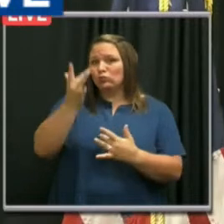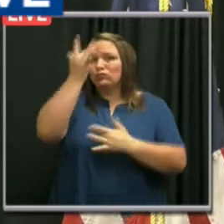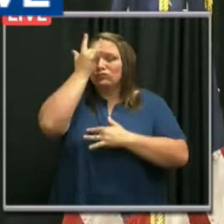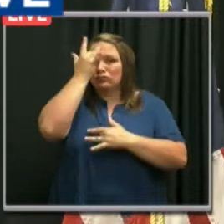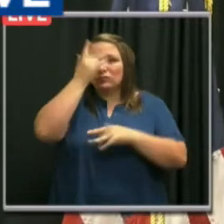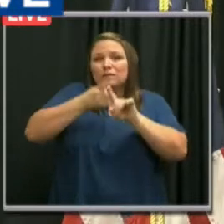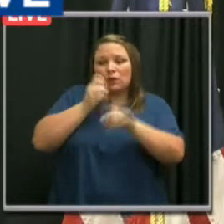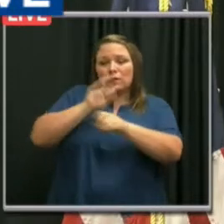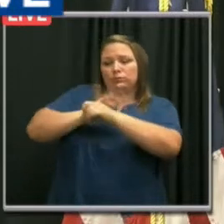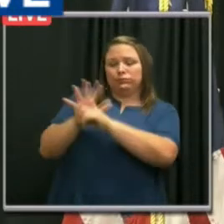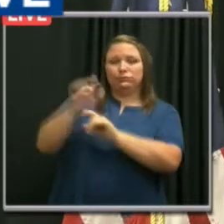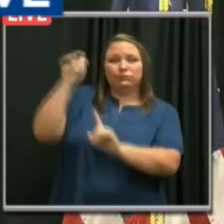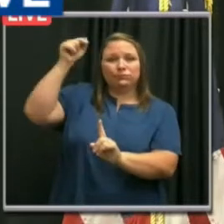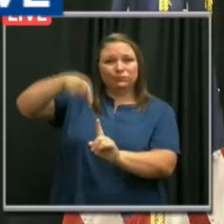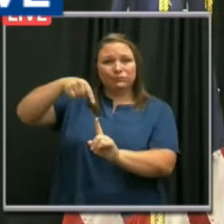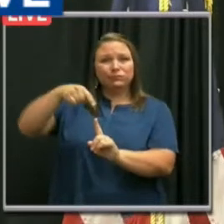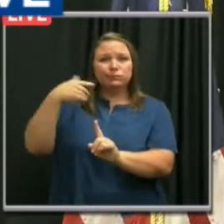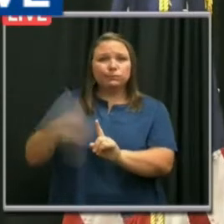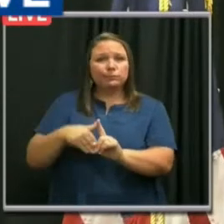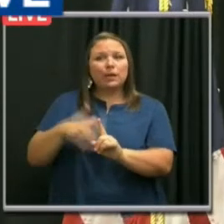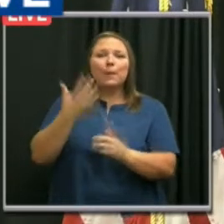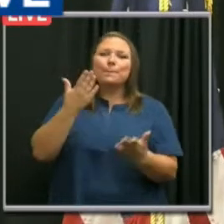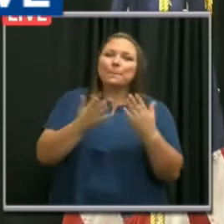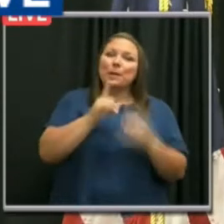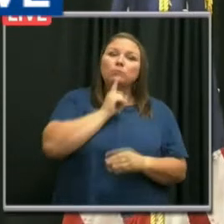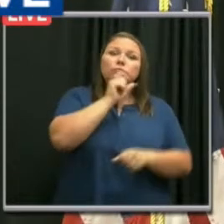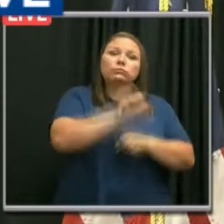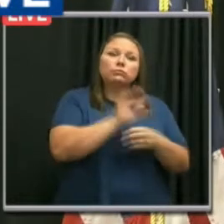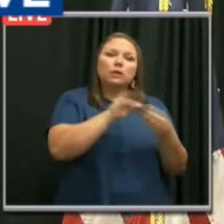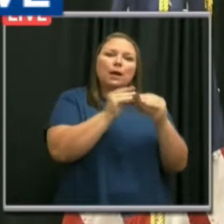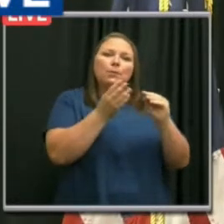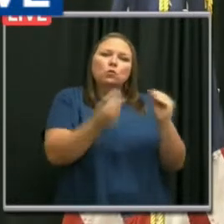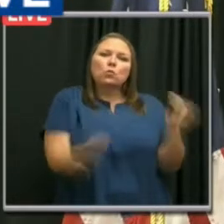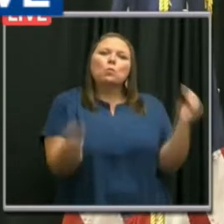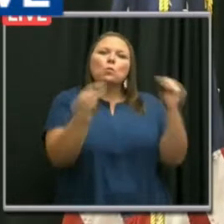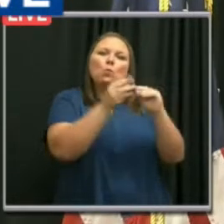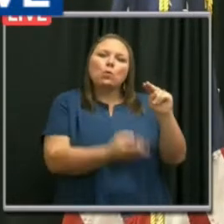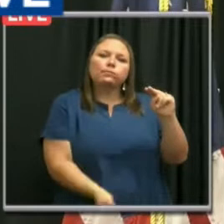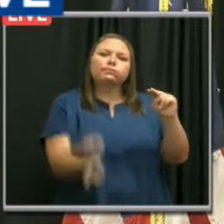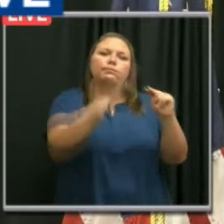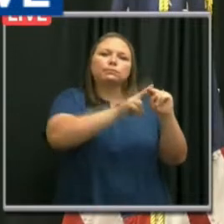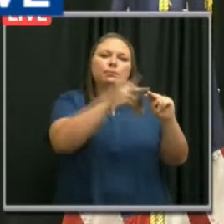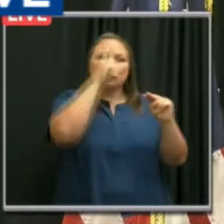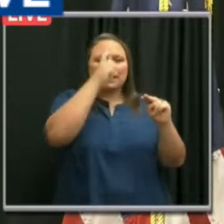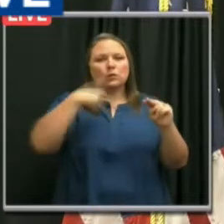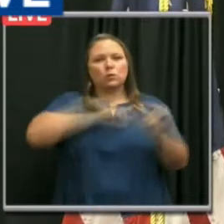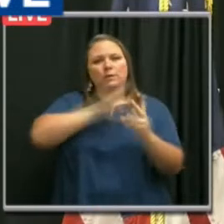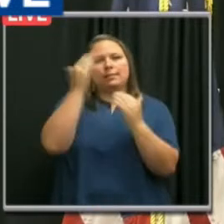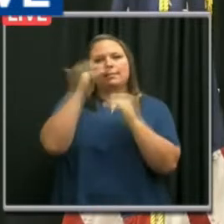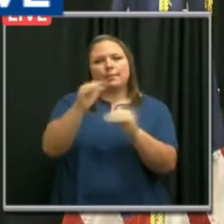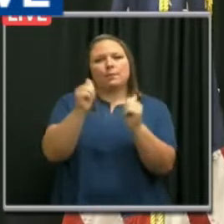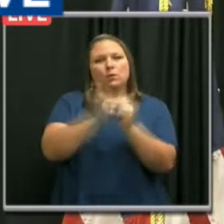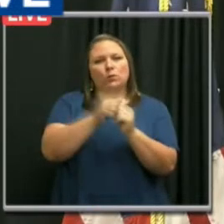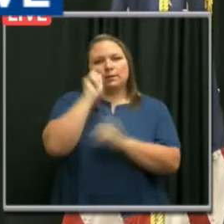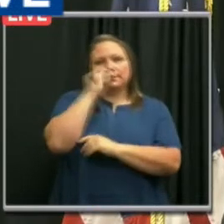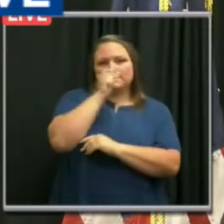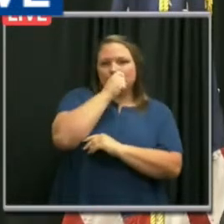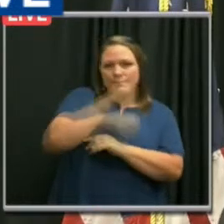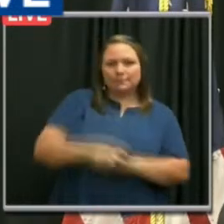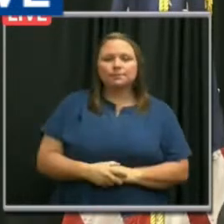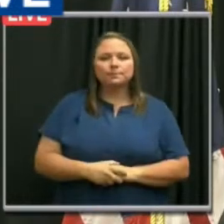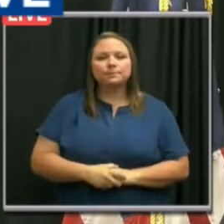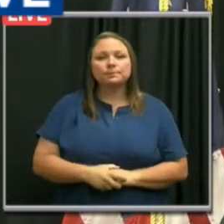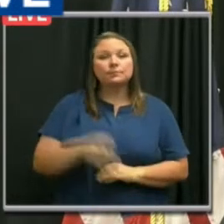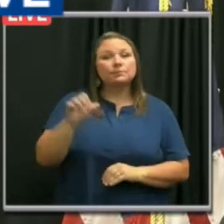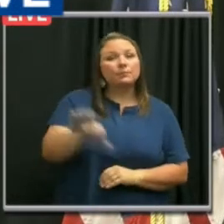virus. The actual number is probably higher than that because the limited amount of testing that we've done. The other